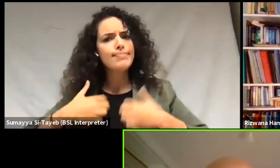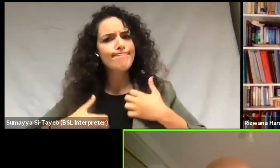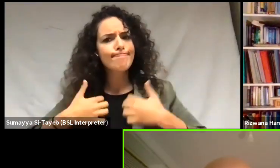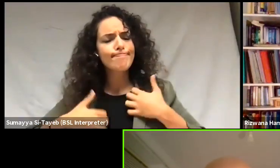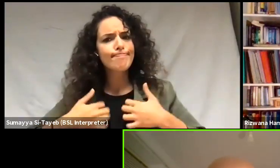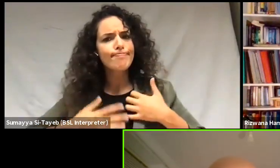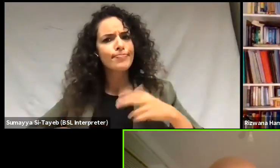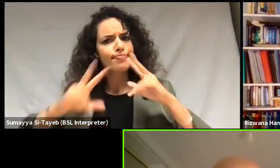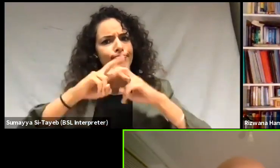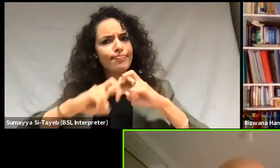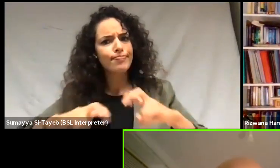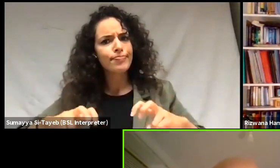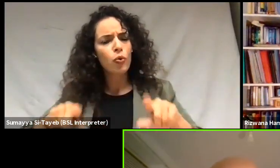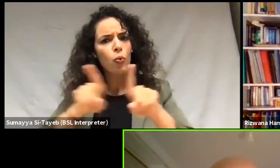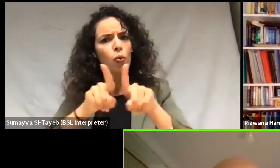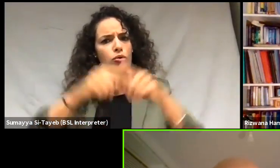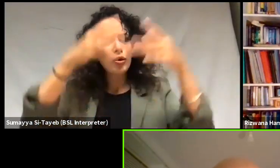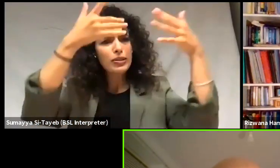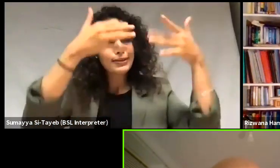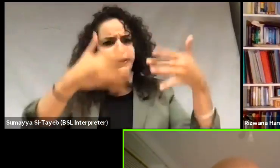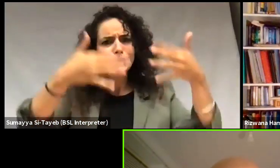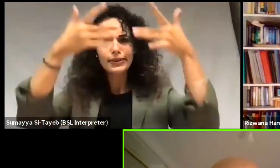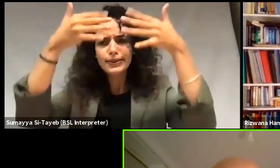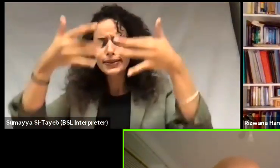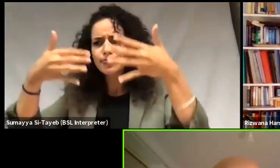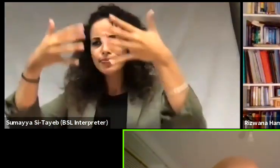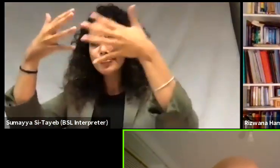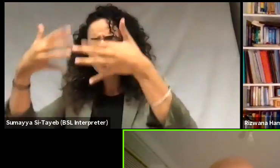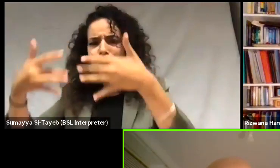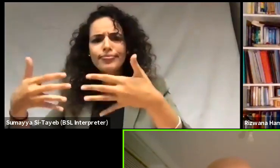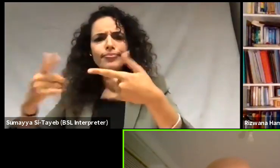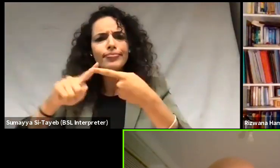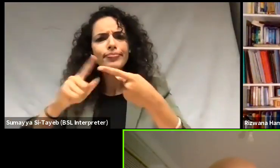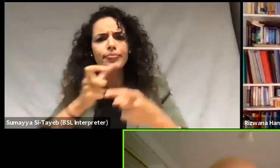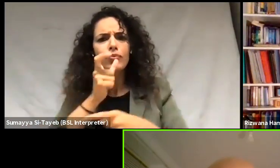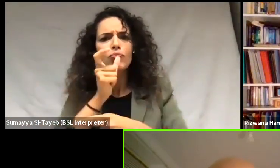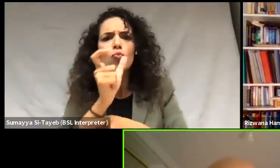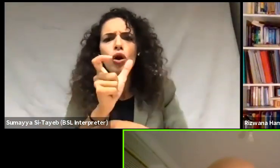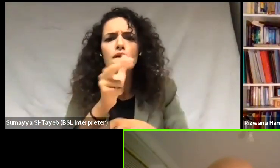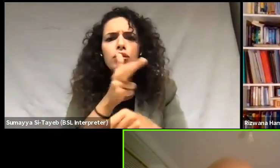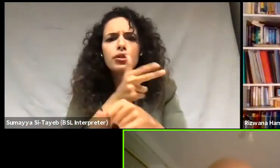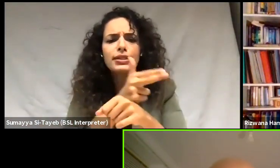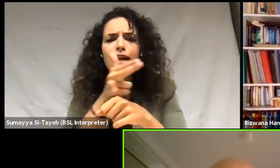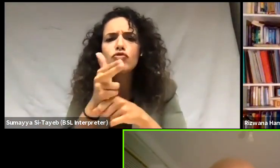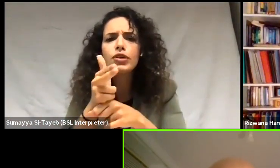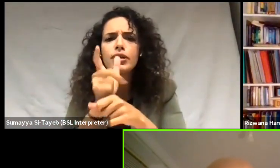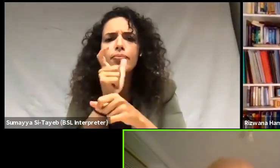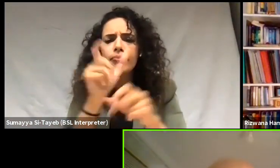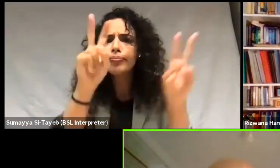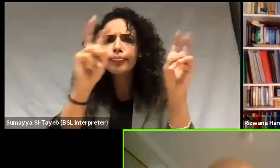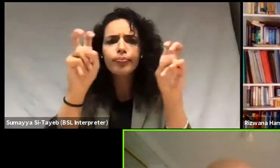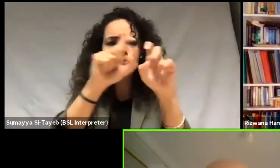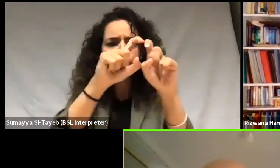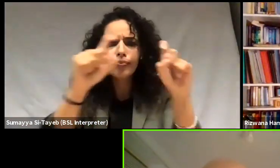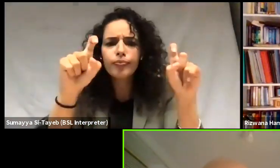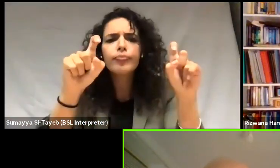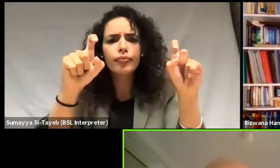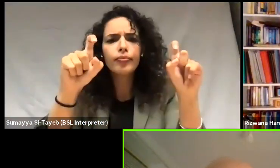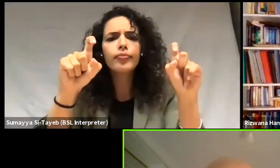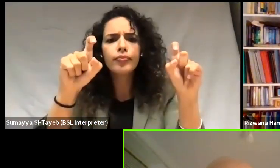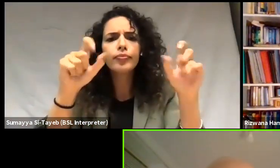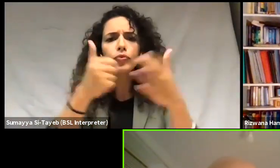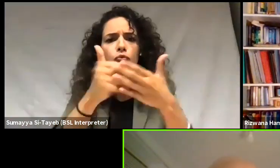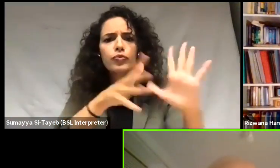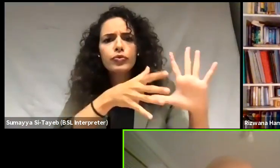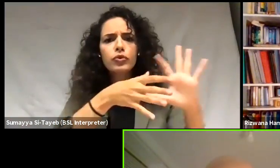findings, which basically looked at where the word terrorism or terrorists was aligned with either